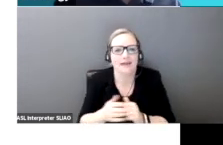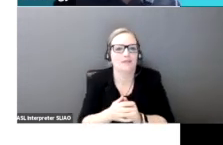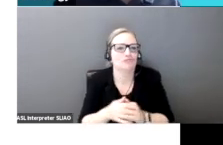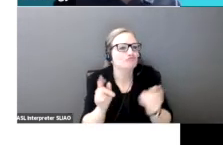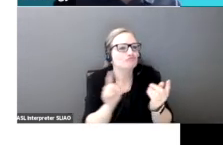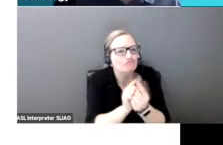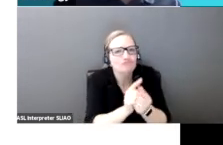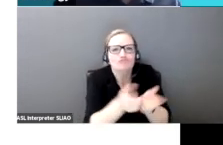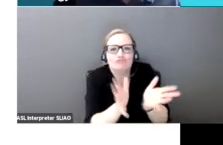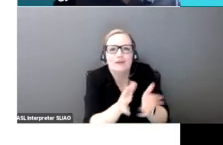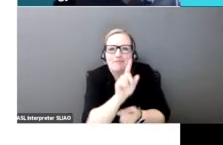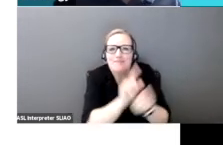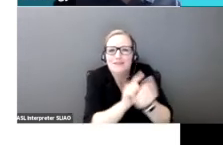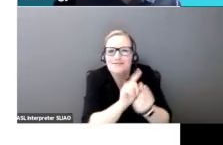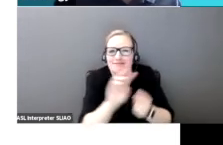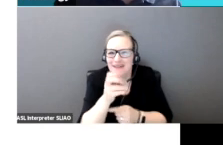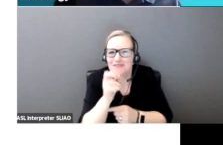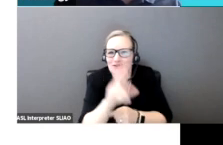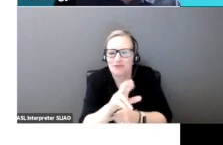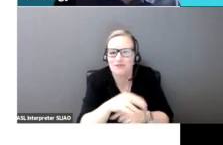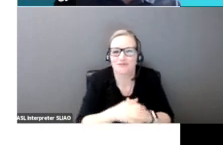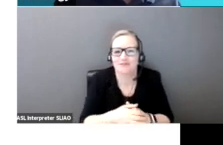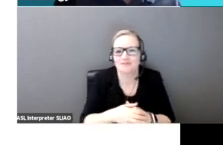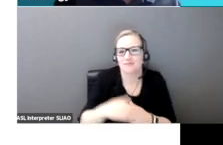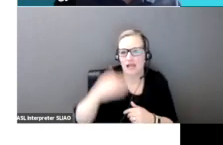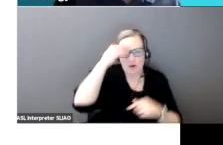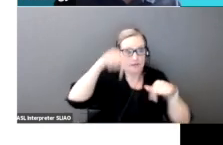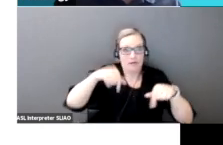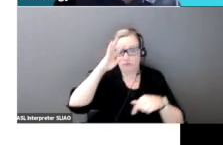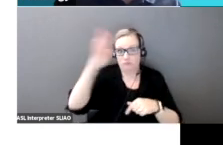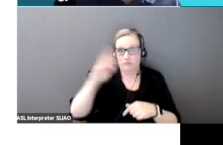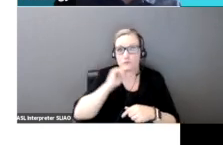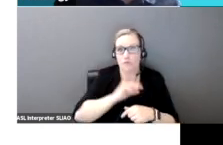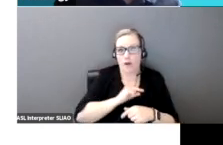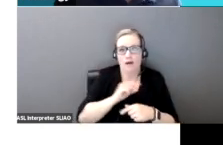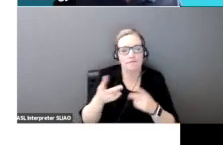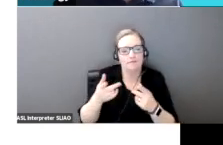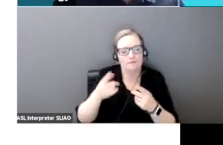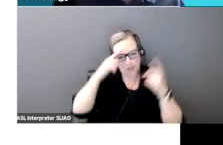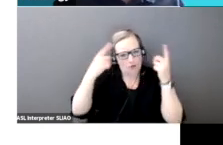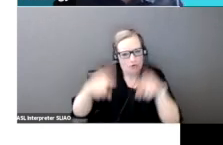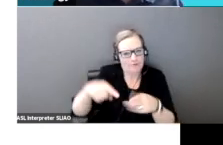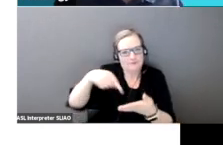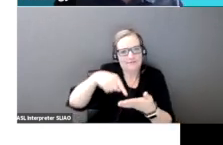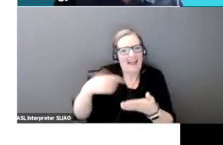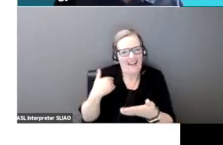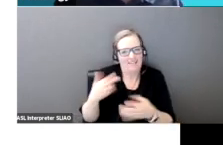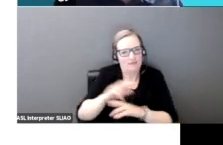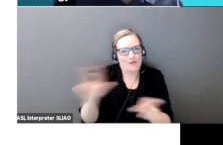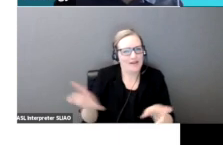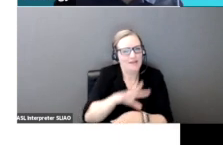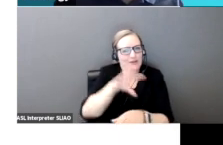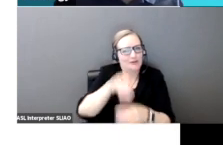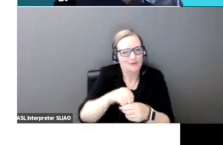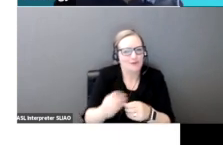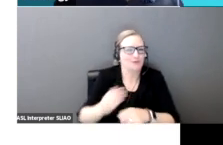the IG agreements do cover intellectual property, but make sure that if you're bouncing